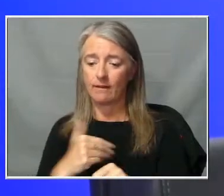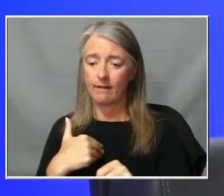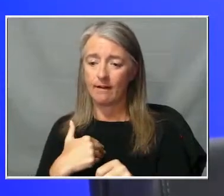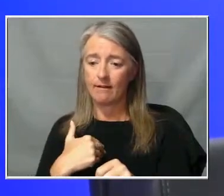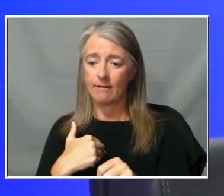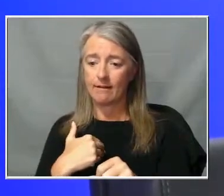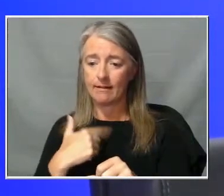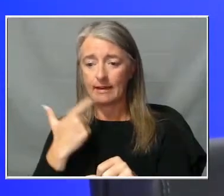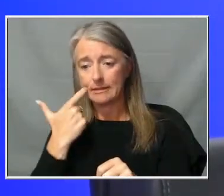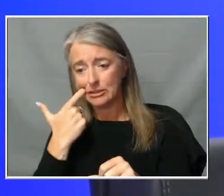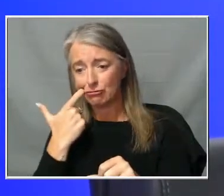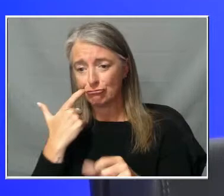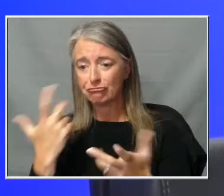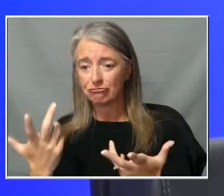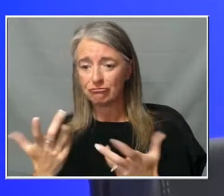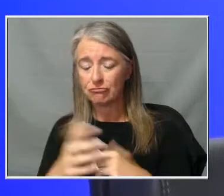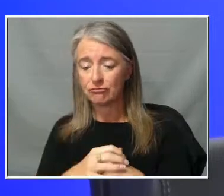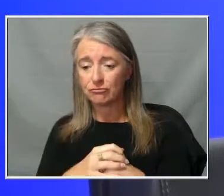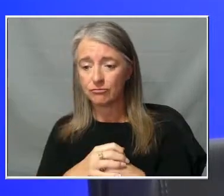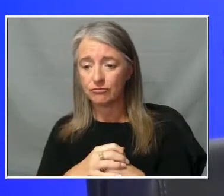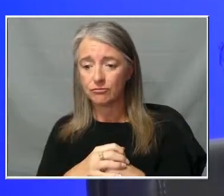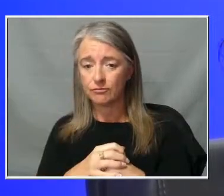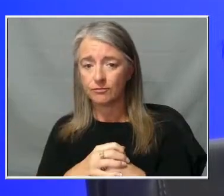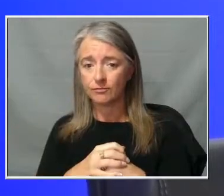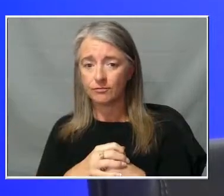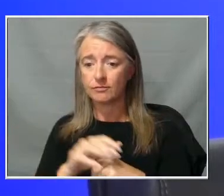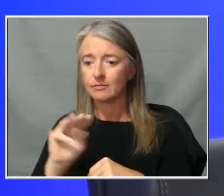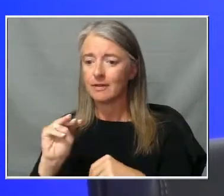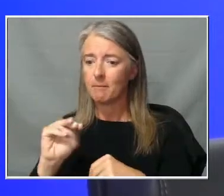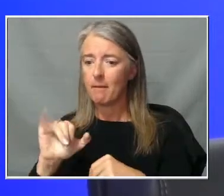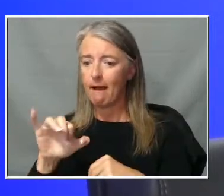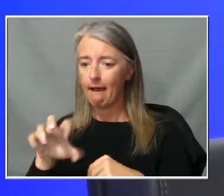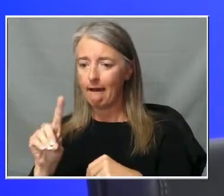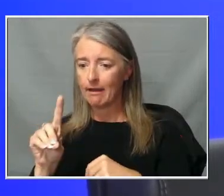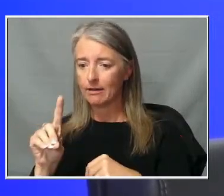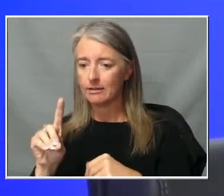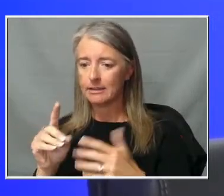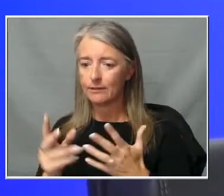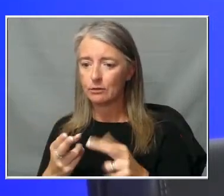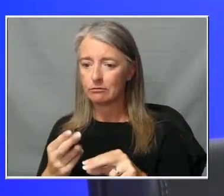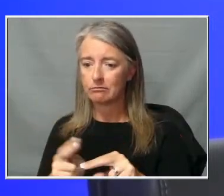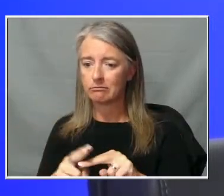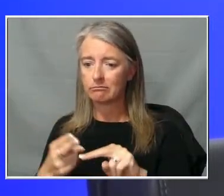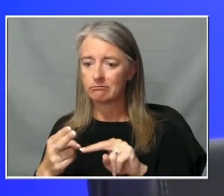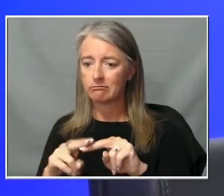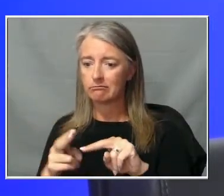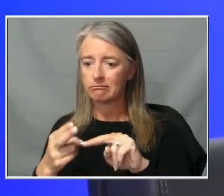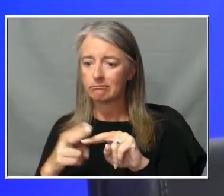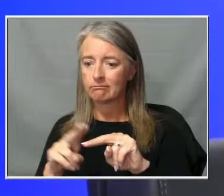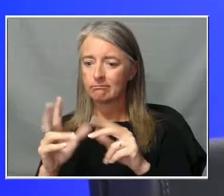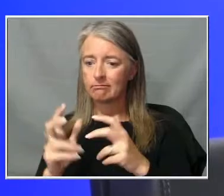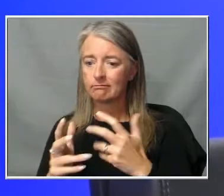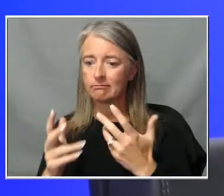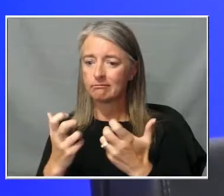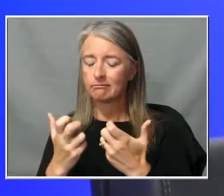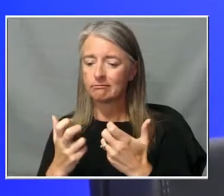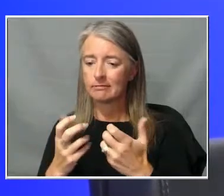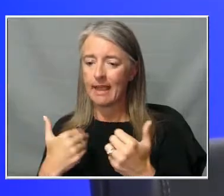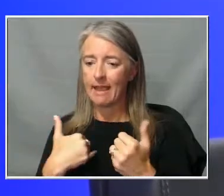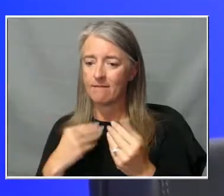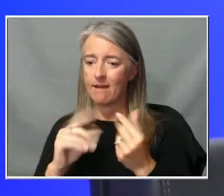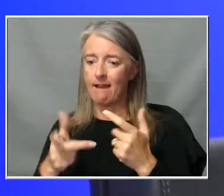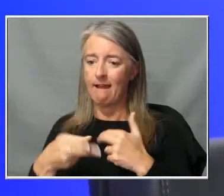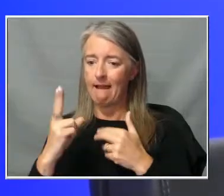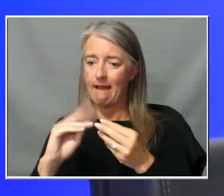addiction. And that's a mild. And if you go up and you meet more and more criteria, you could have severe alcohol